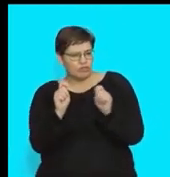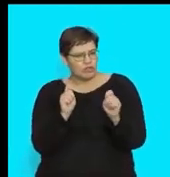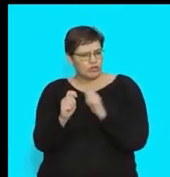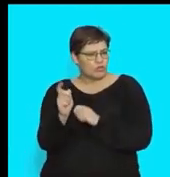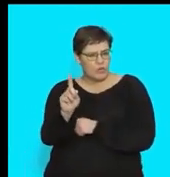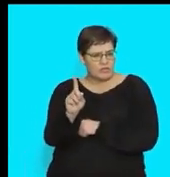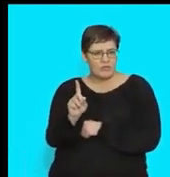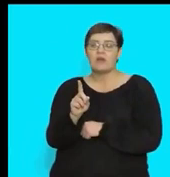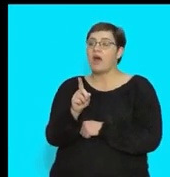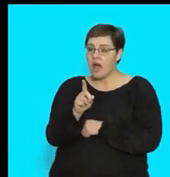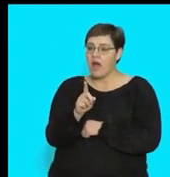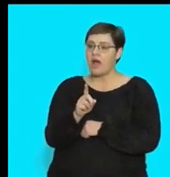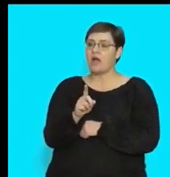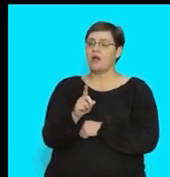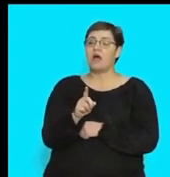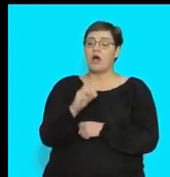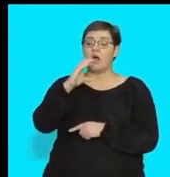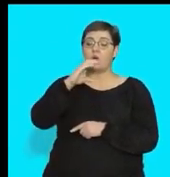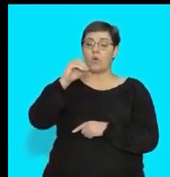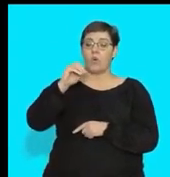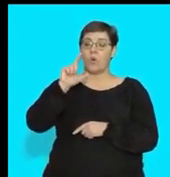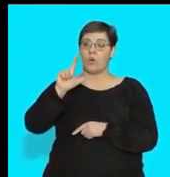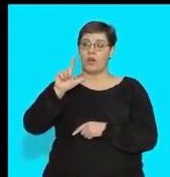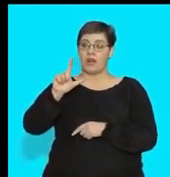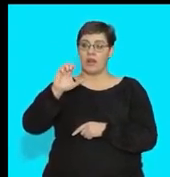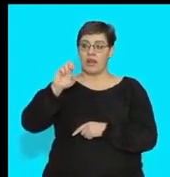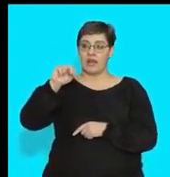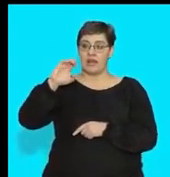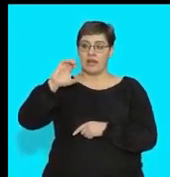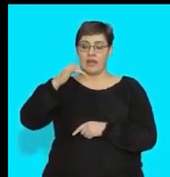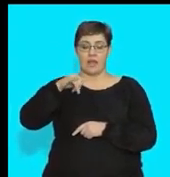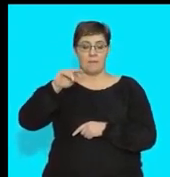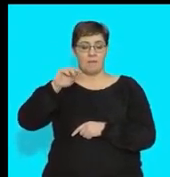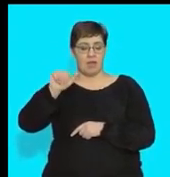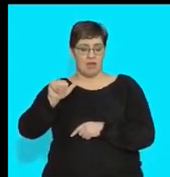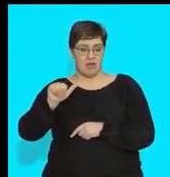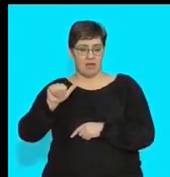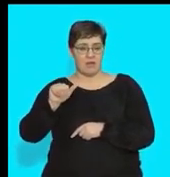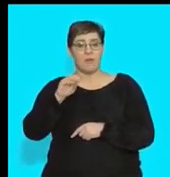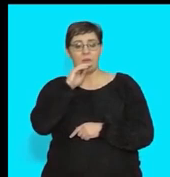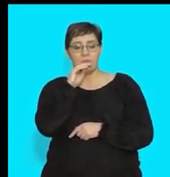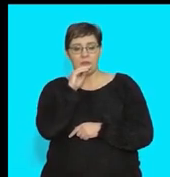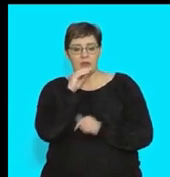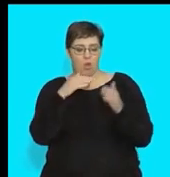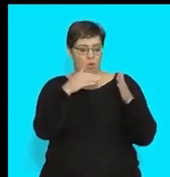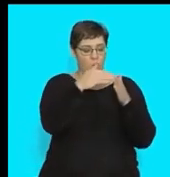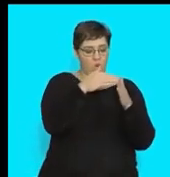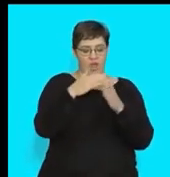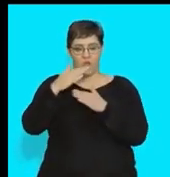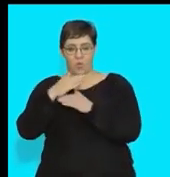tweak? And what I do when it comes to Sclerenchyma, Sclerenchyma stands for C,